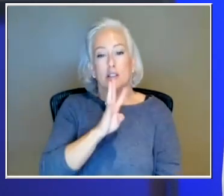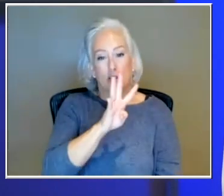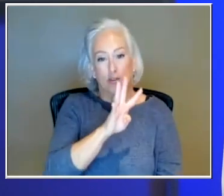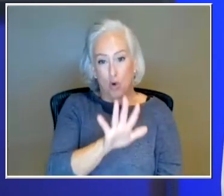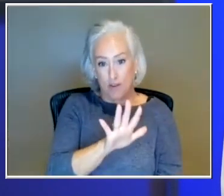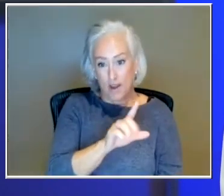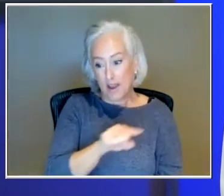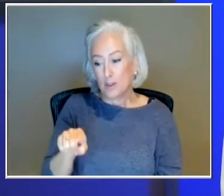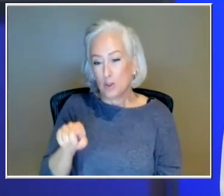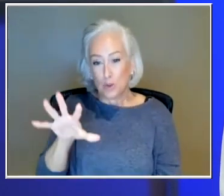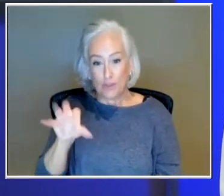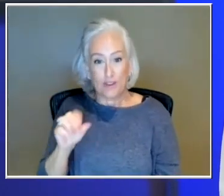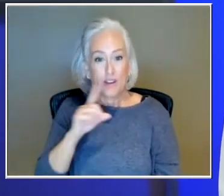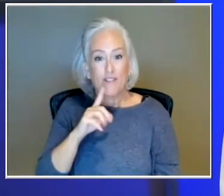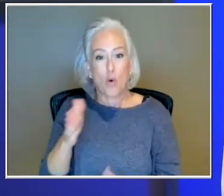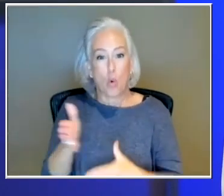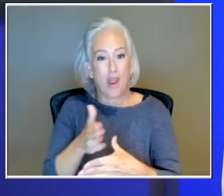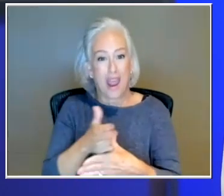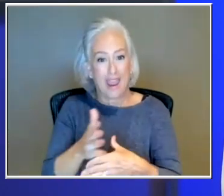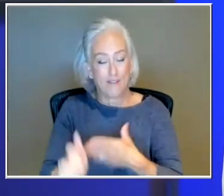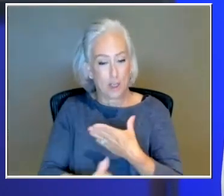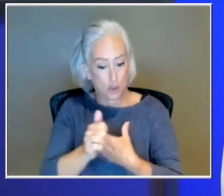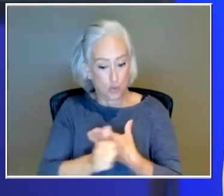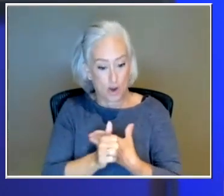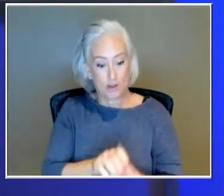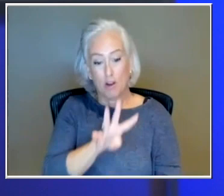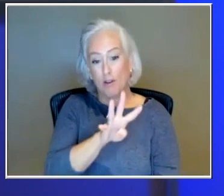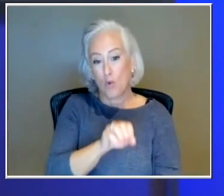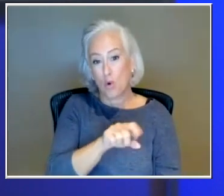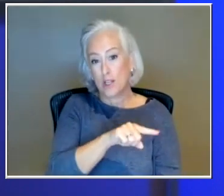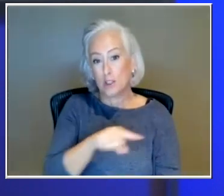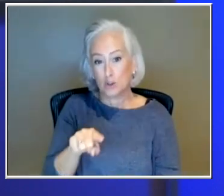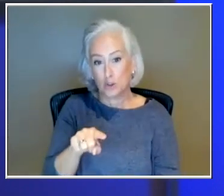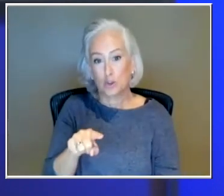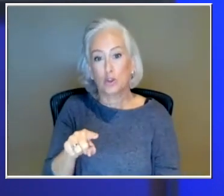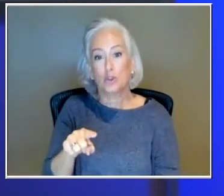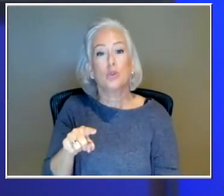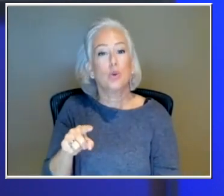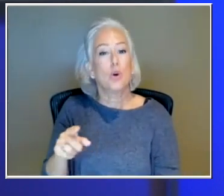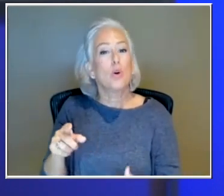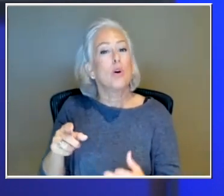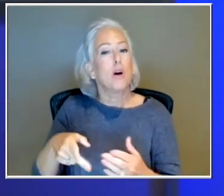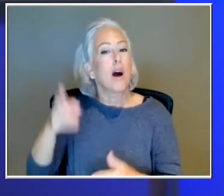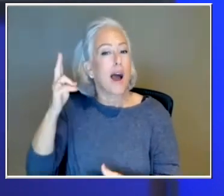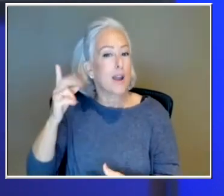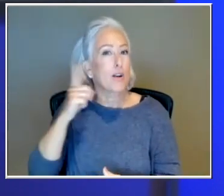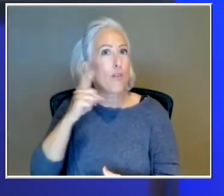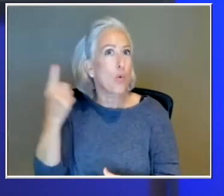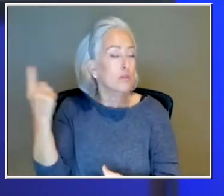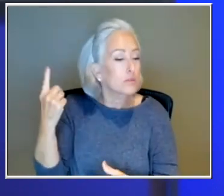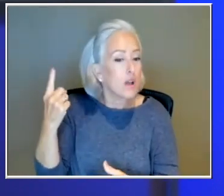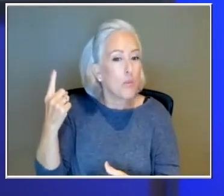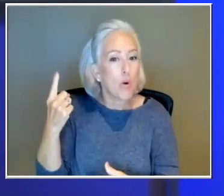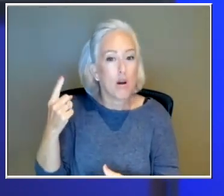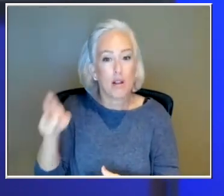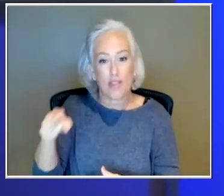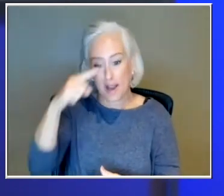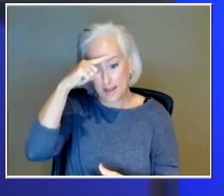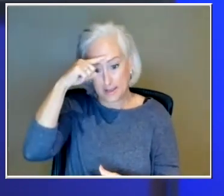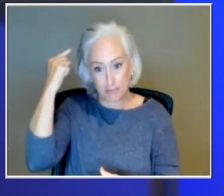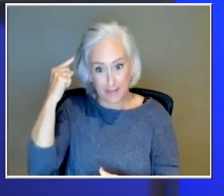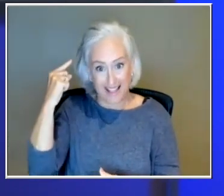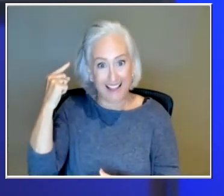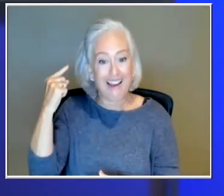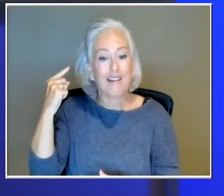risk individual. And then 40 to 45 for higher risk individuals, which would be somebody of Black ancestry,